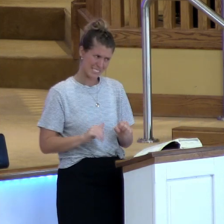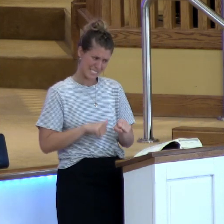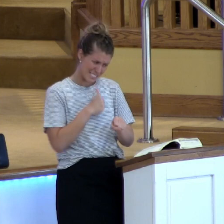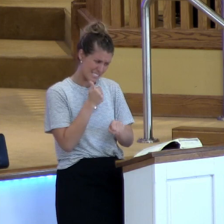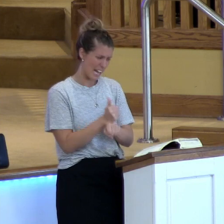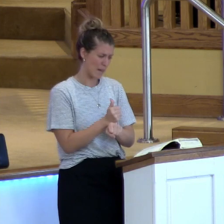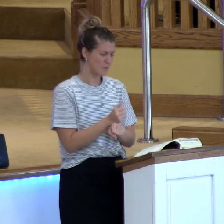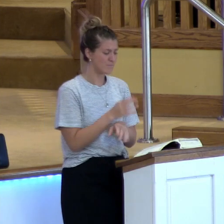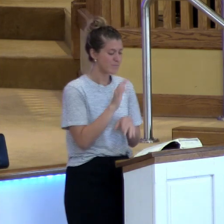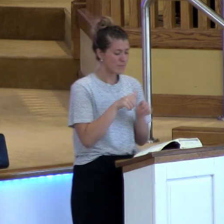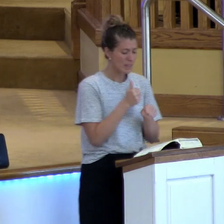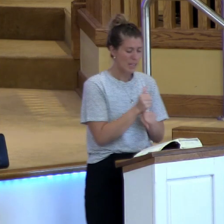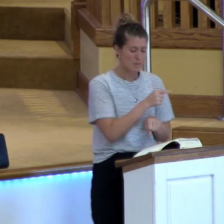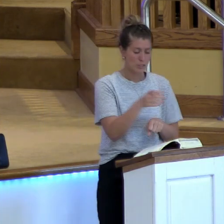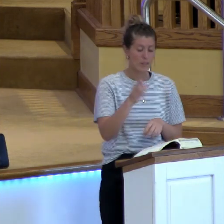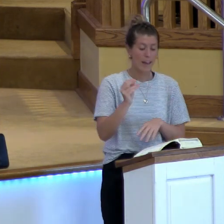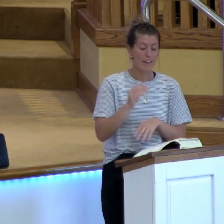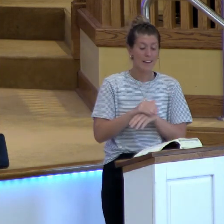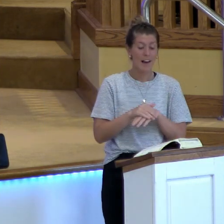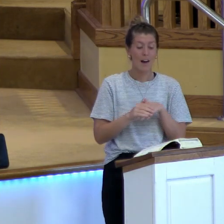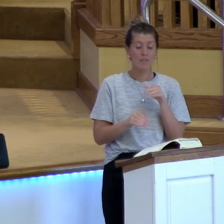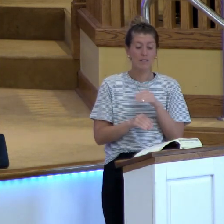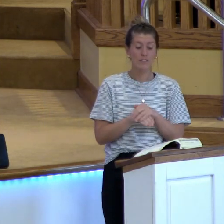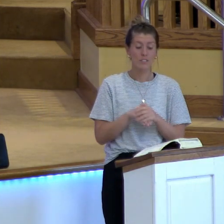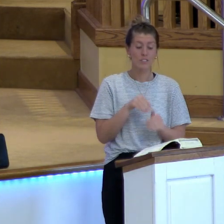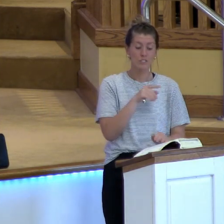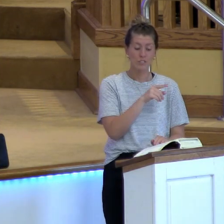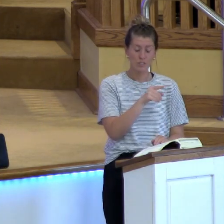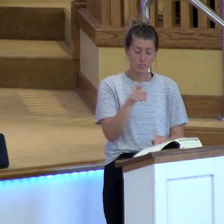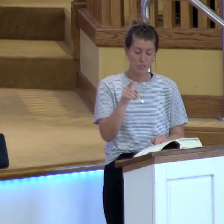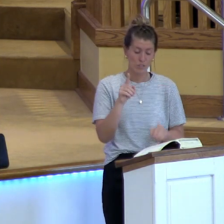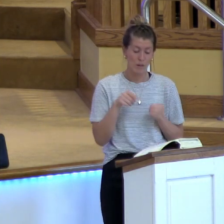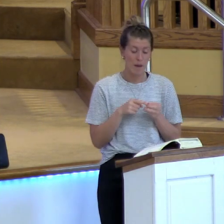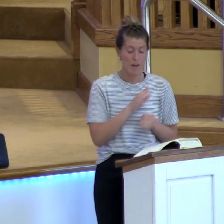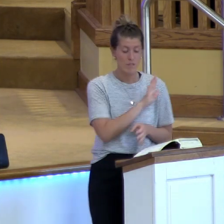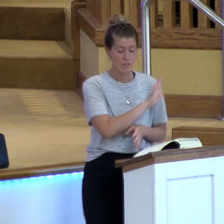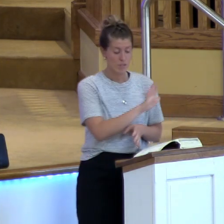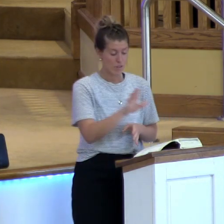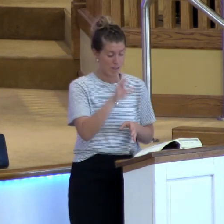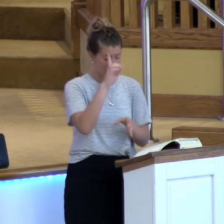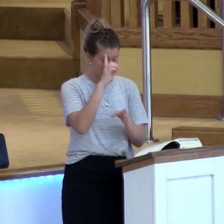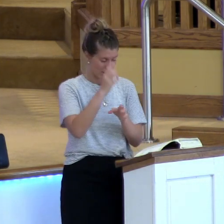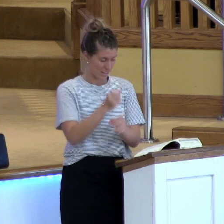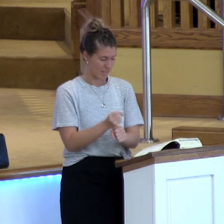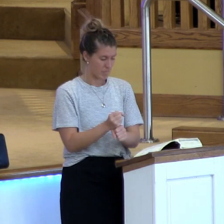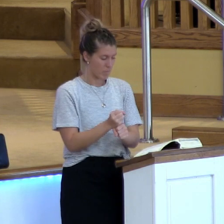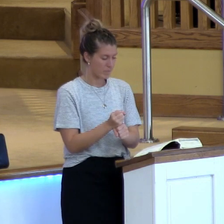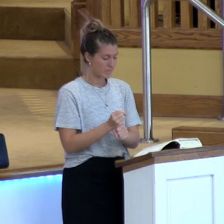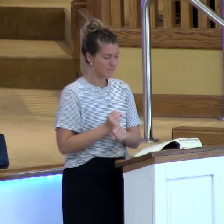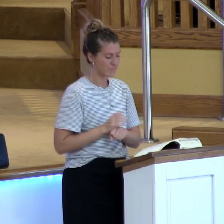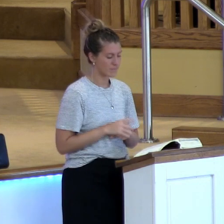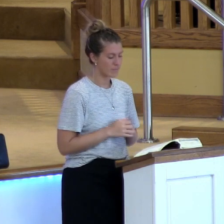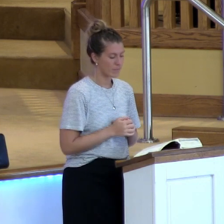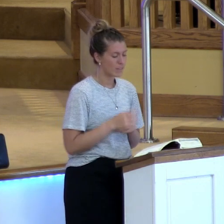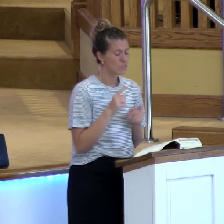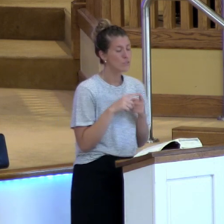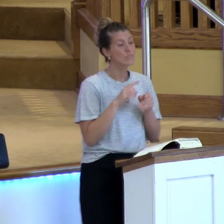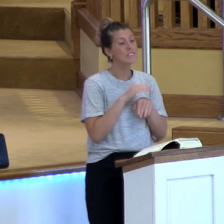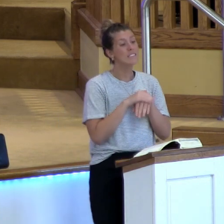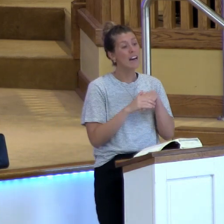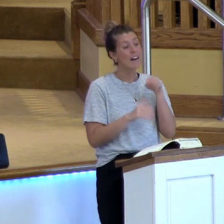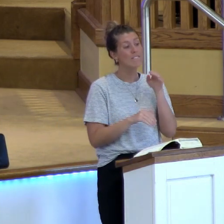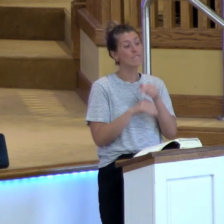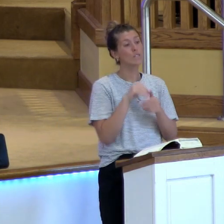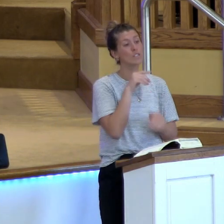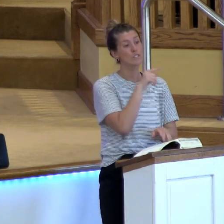To establish you and to comfort you concerning your faith. To comfort